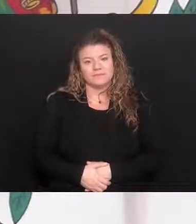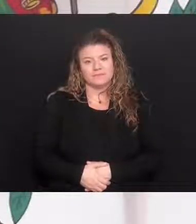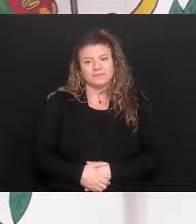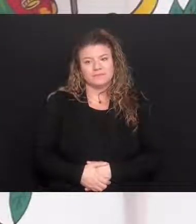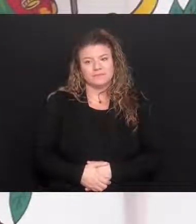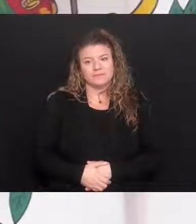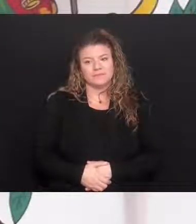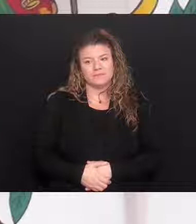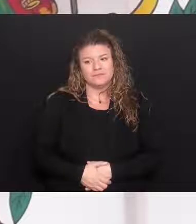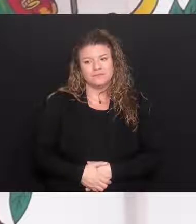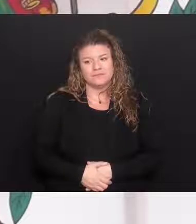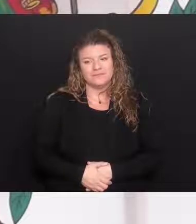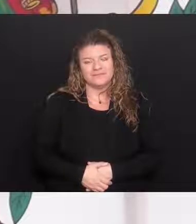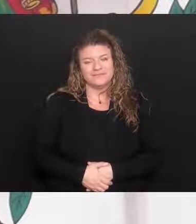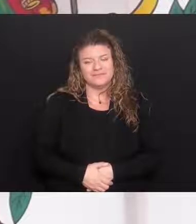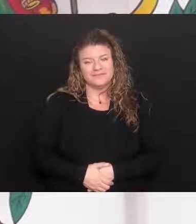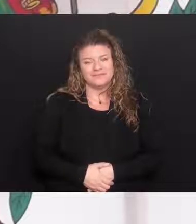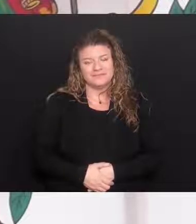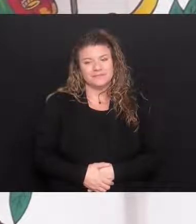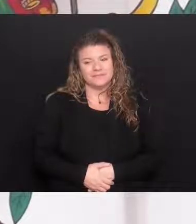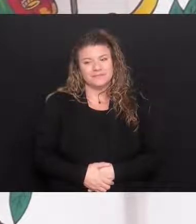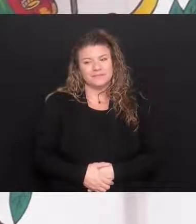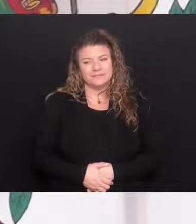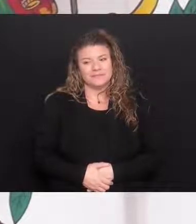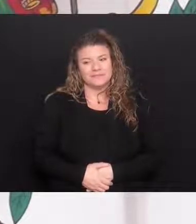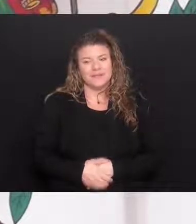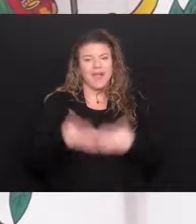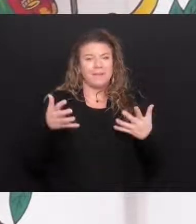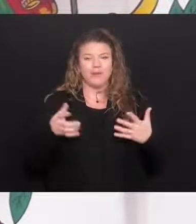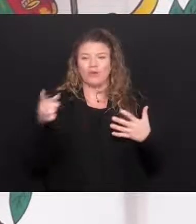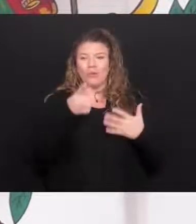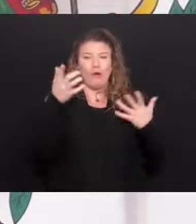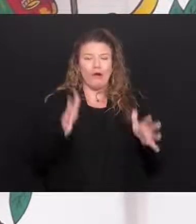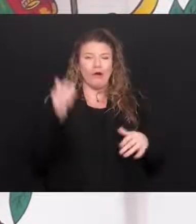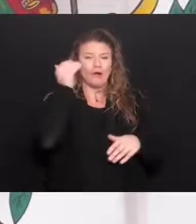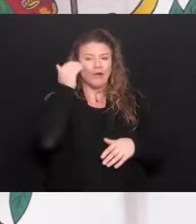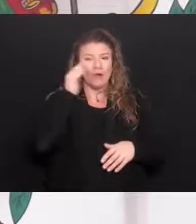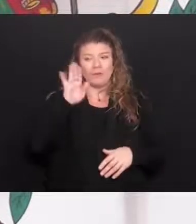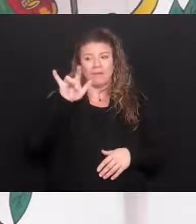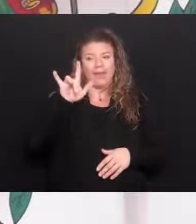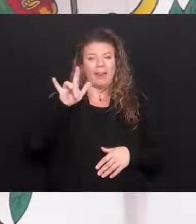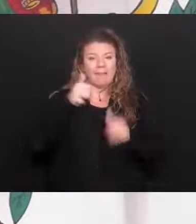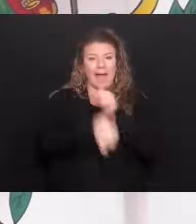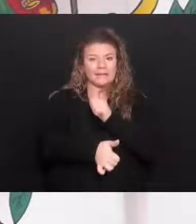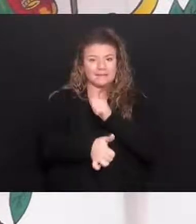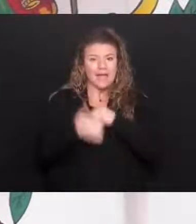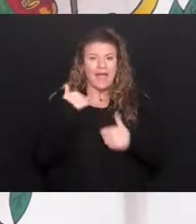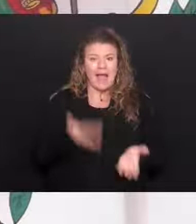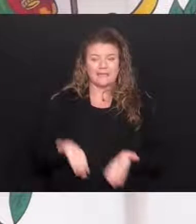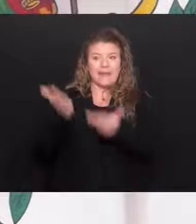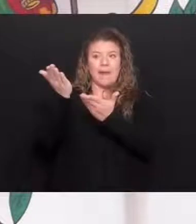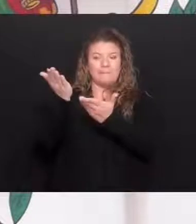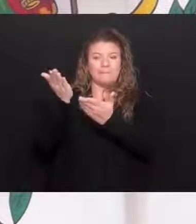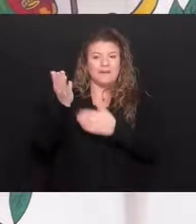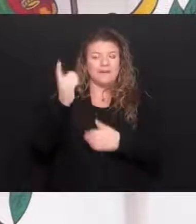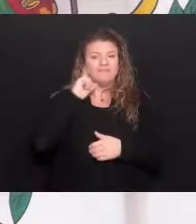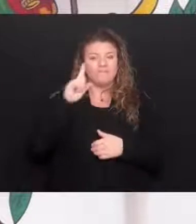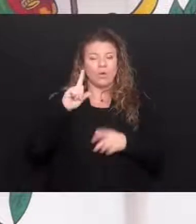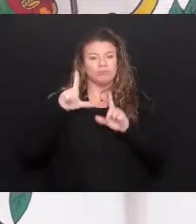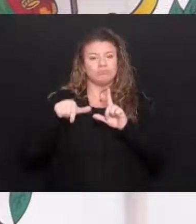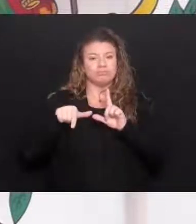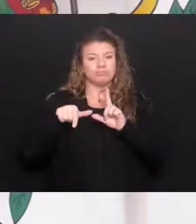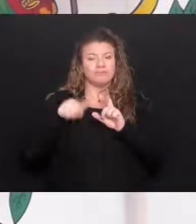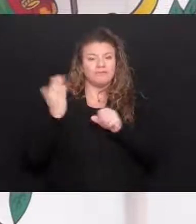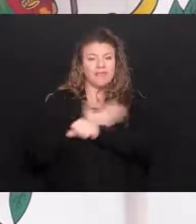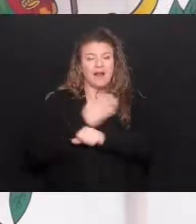There's no point, I don't think, in going back through, the bill that we passed and I sent up in regard to, terminating people